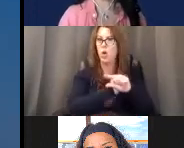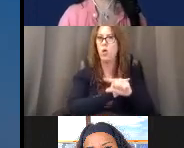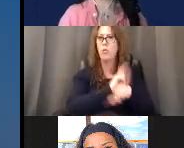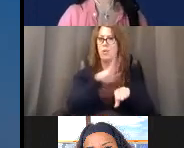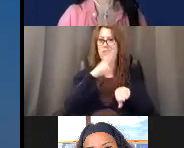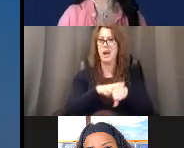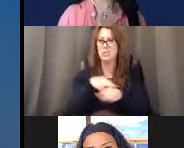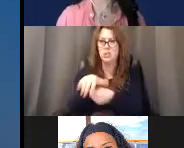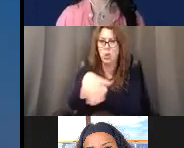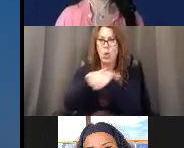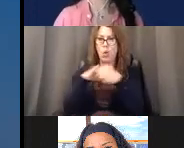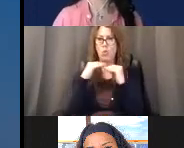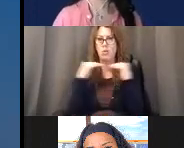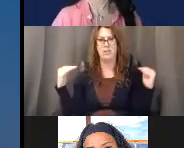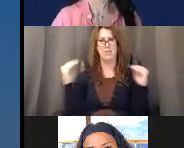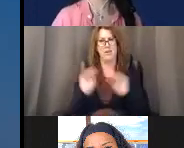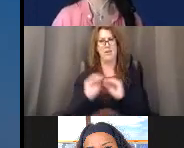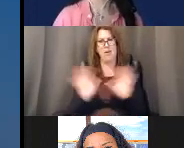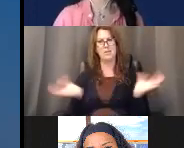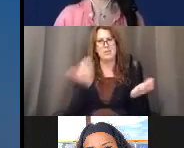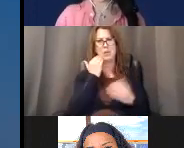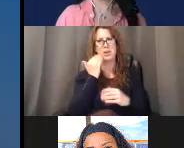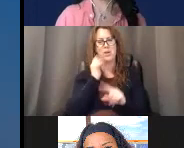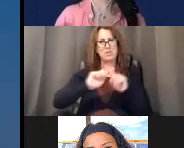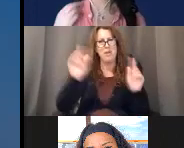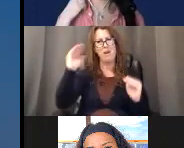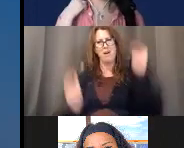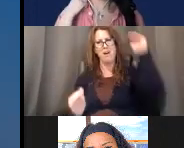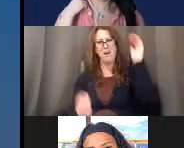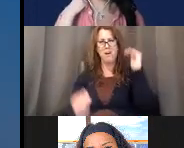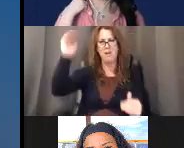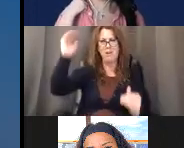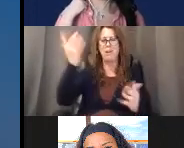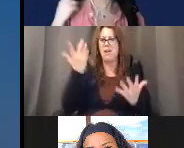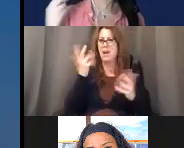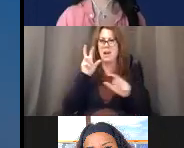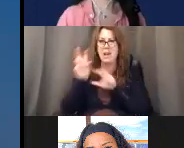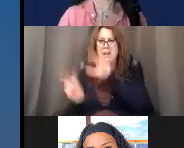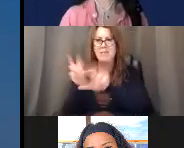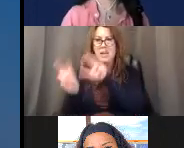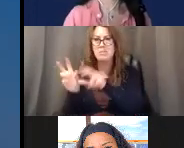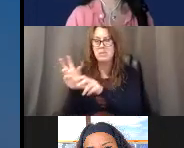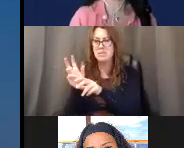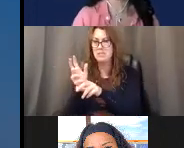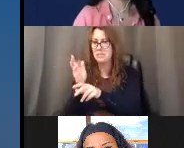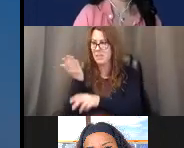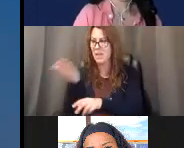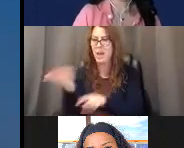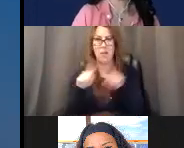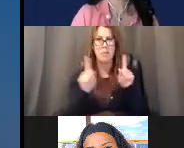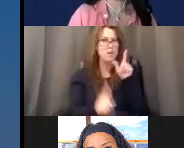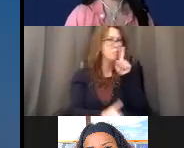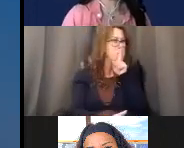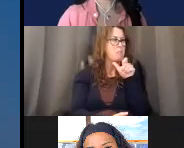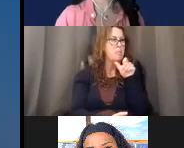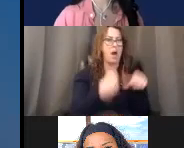we know there are huge disparities in terms of where investments are made and where chronic disinvestment can happen over time.